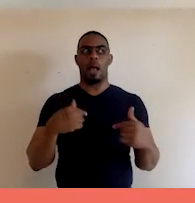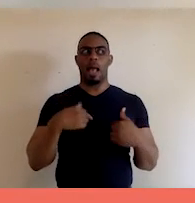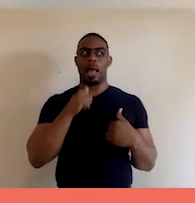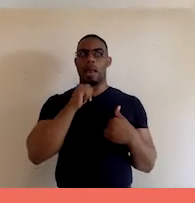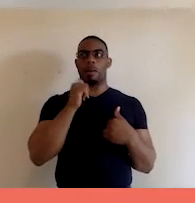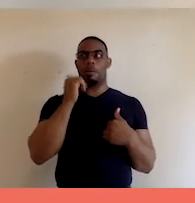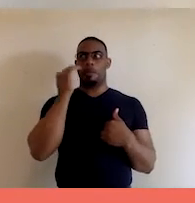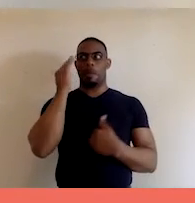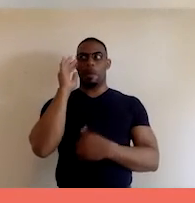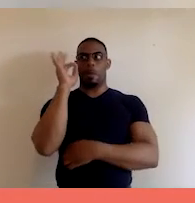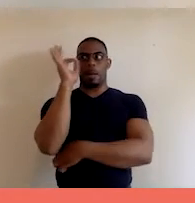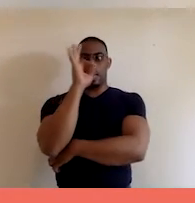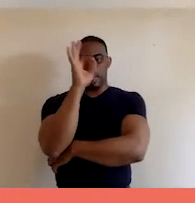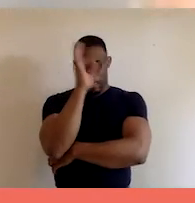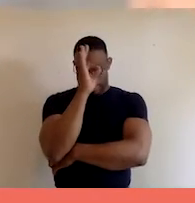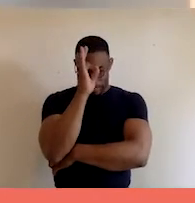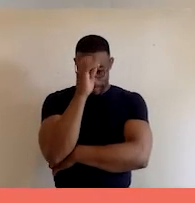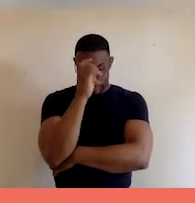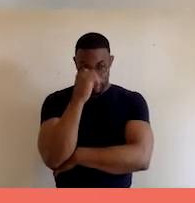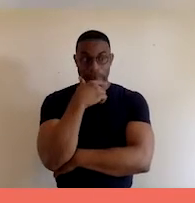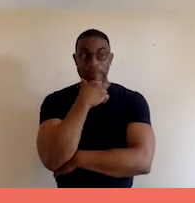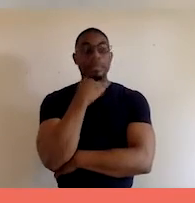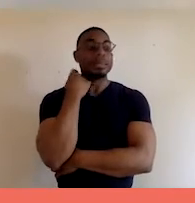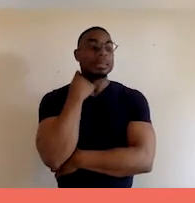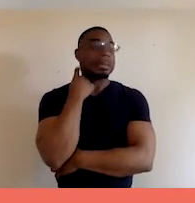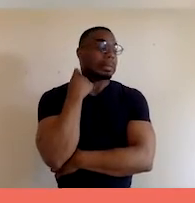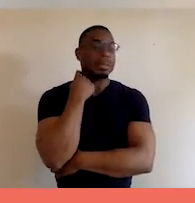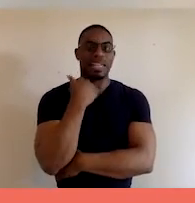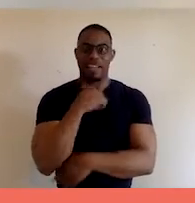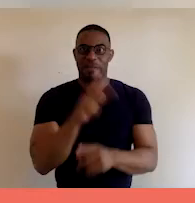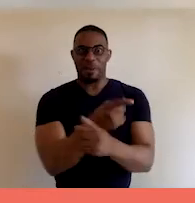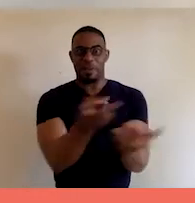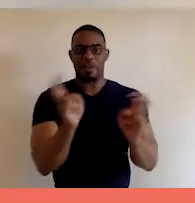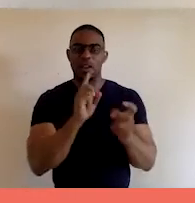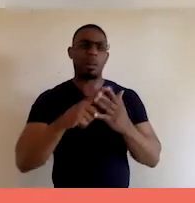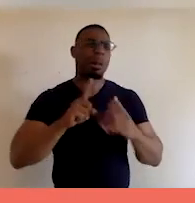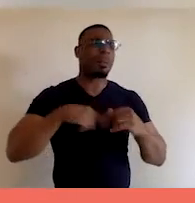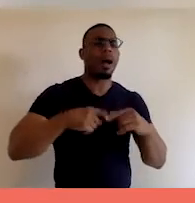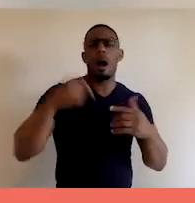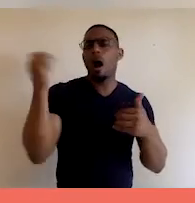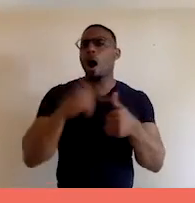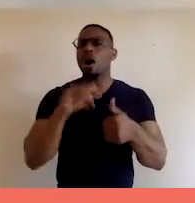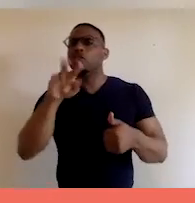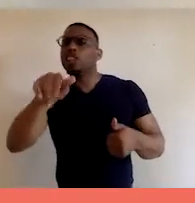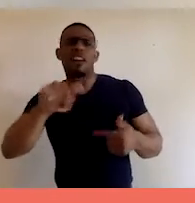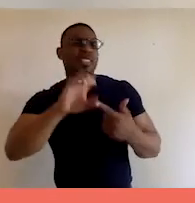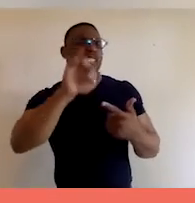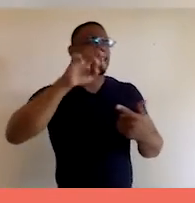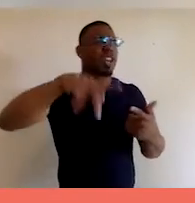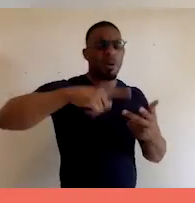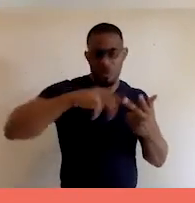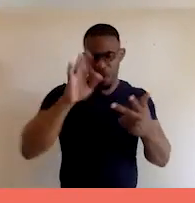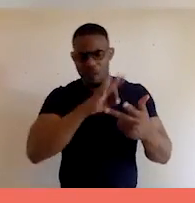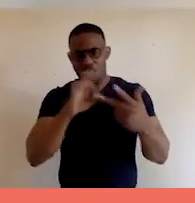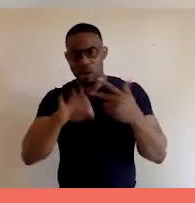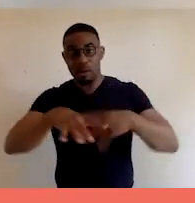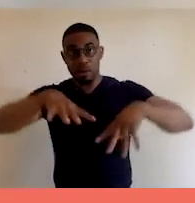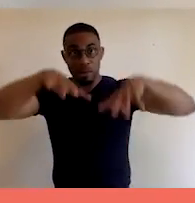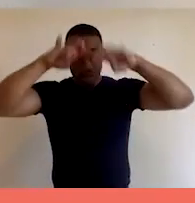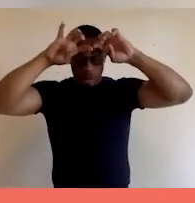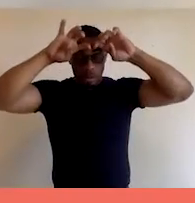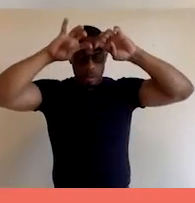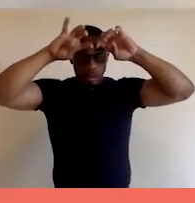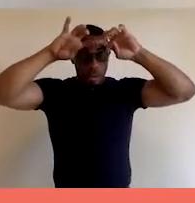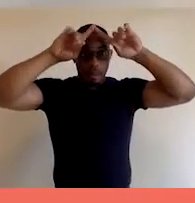don't know anything. I have these people in there talking about Java, C sharp, and it's a foreign language to me at this